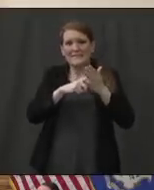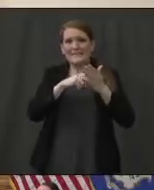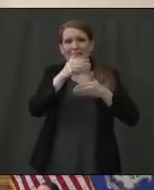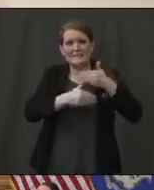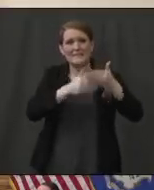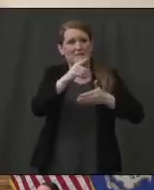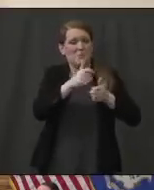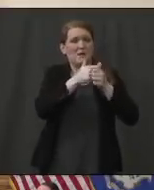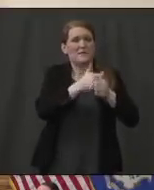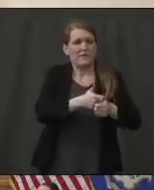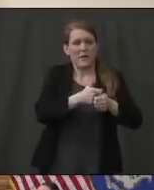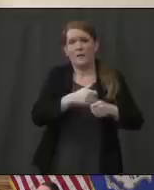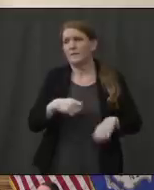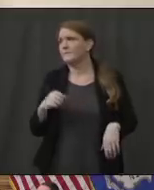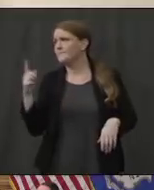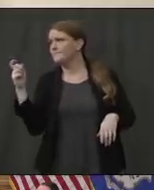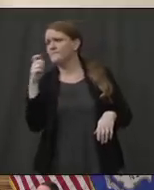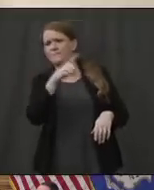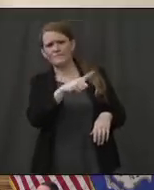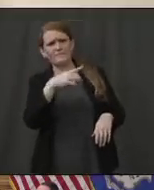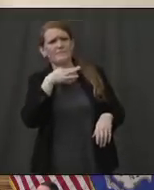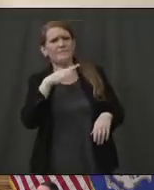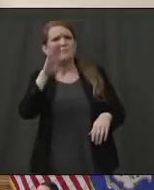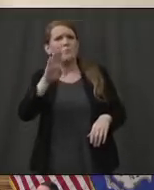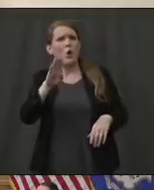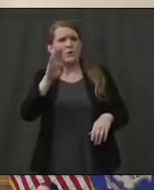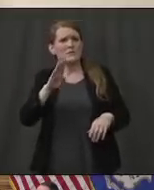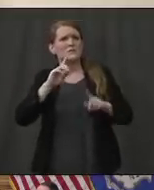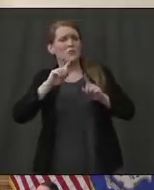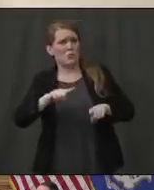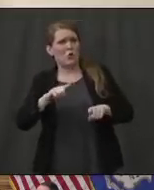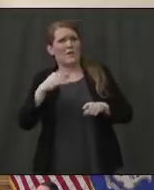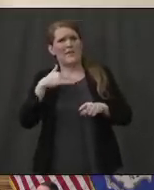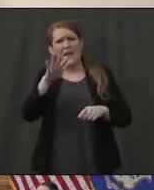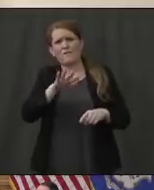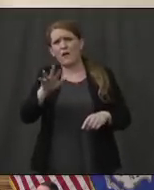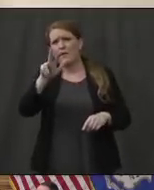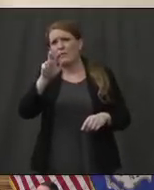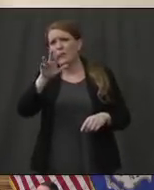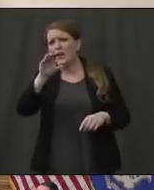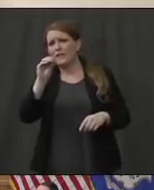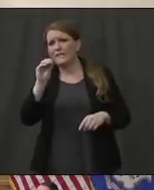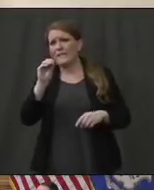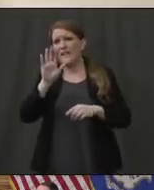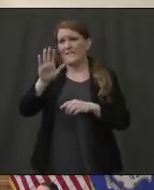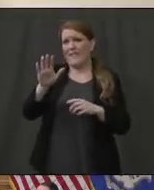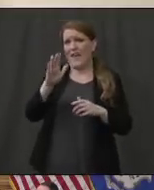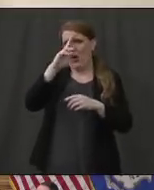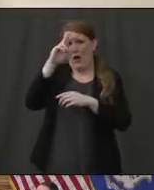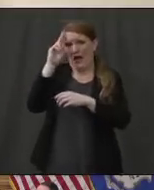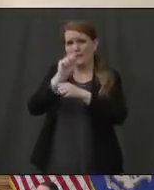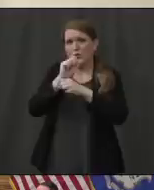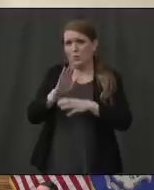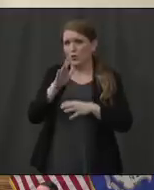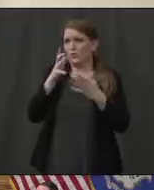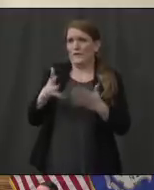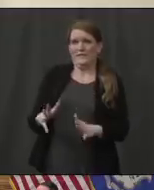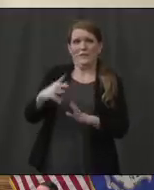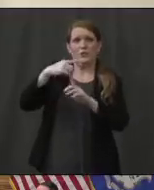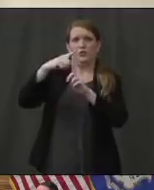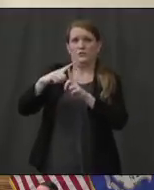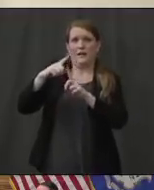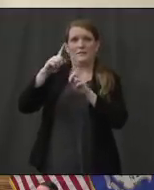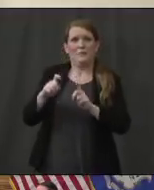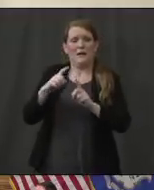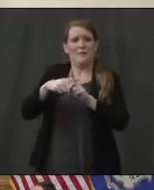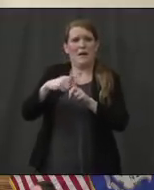today about 350 hospital workers between Beth Israel, Mass General, and some of the others are already positive.